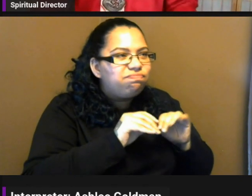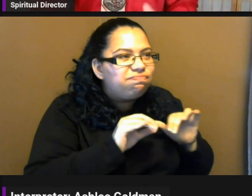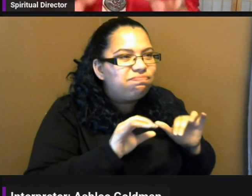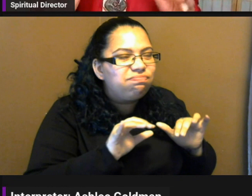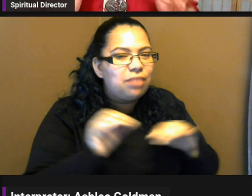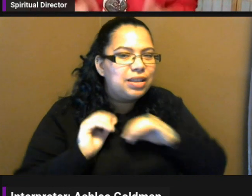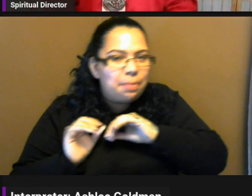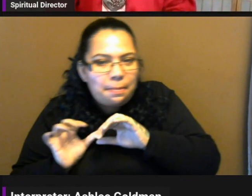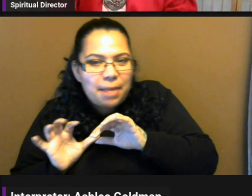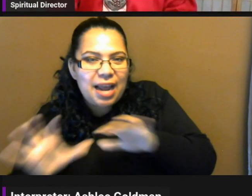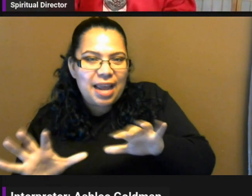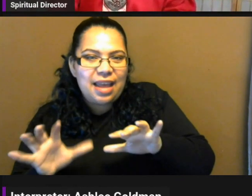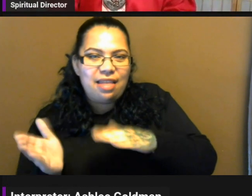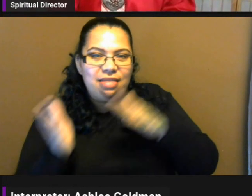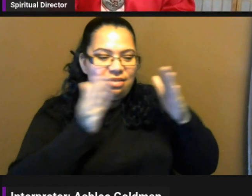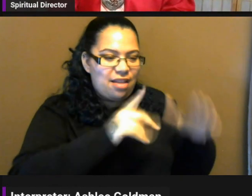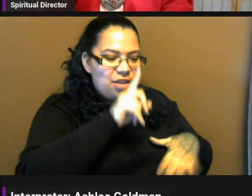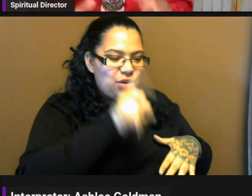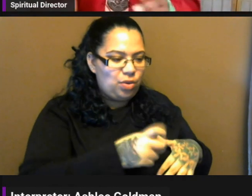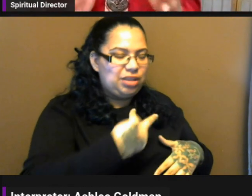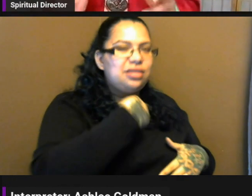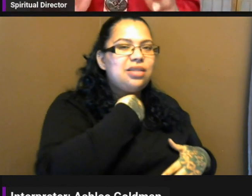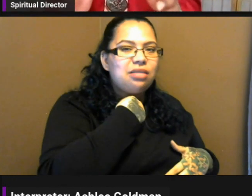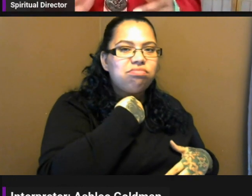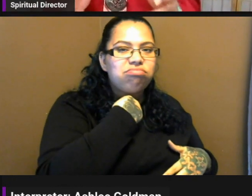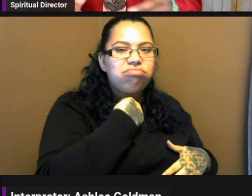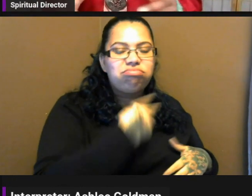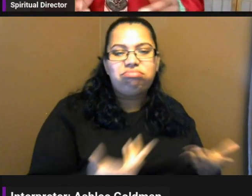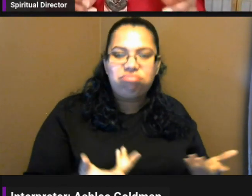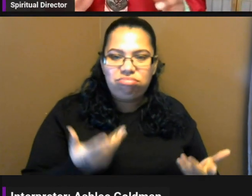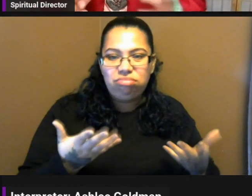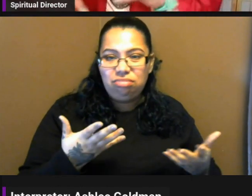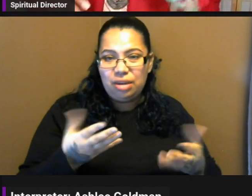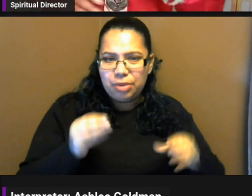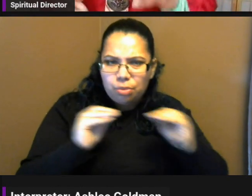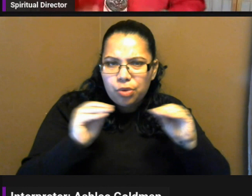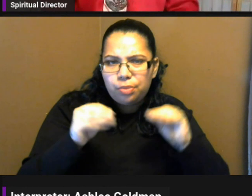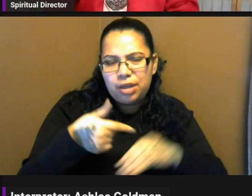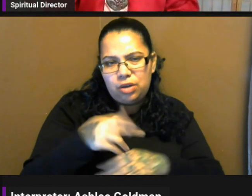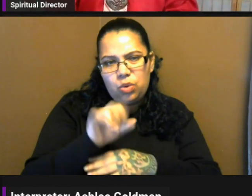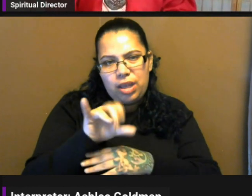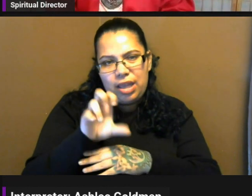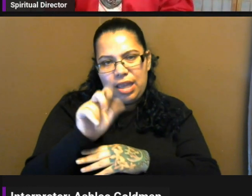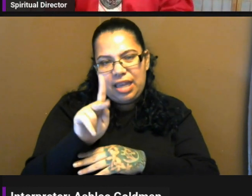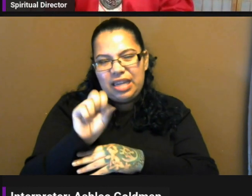us stuck. I mean, and there may be some movement, like in quicksand, there's